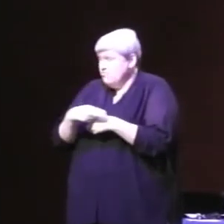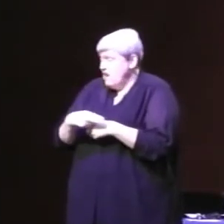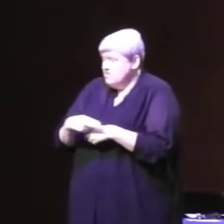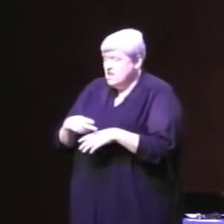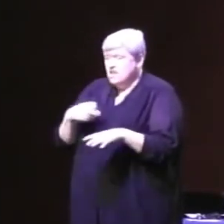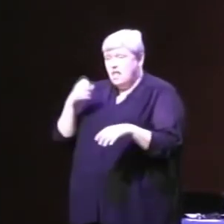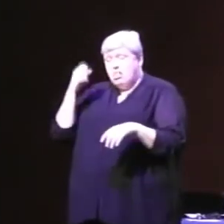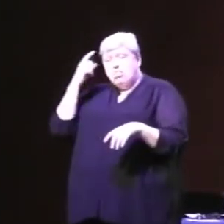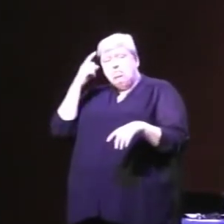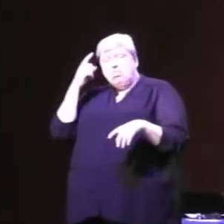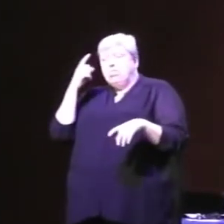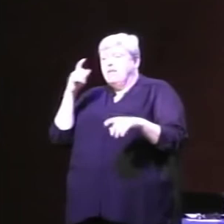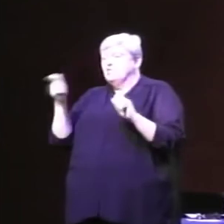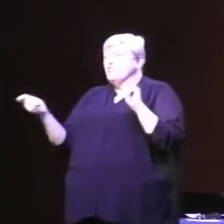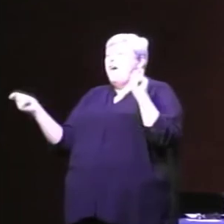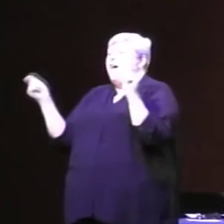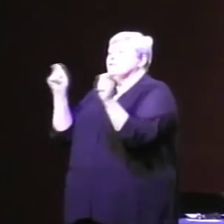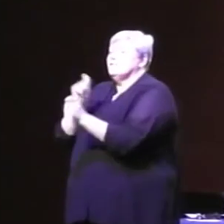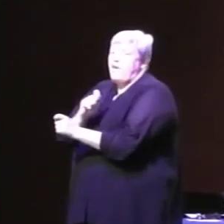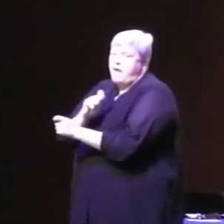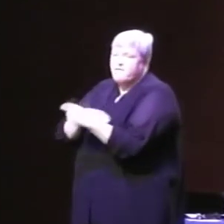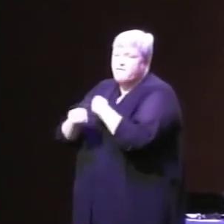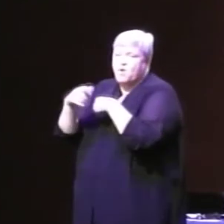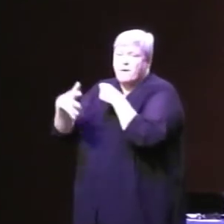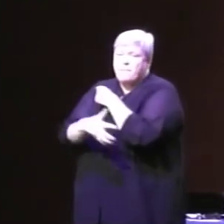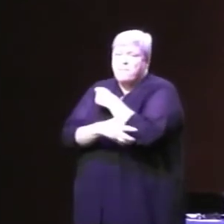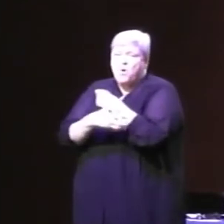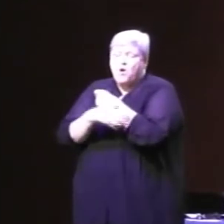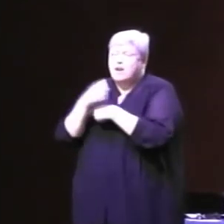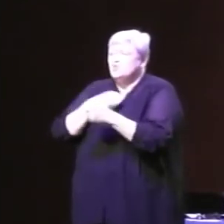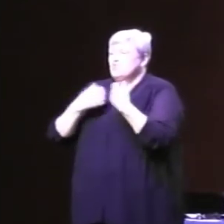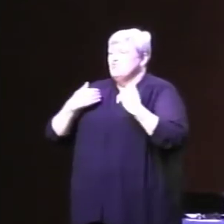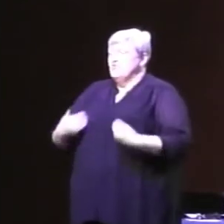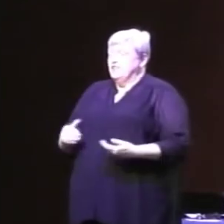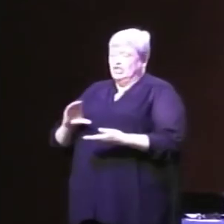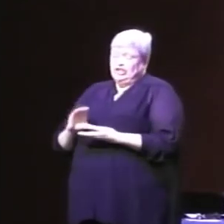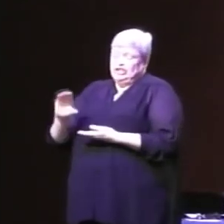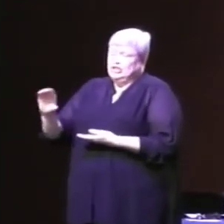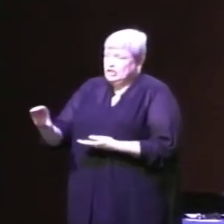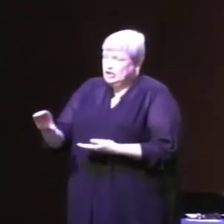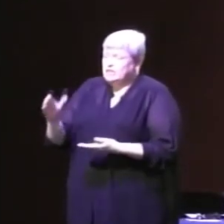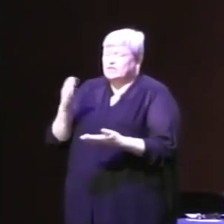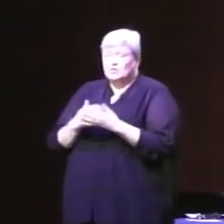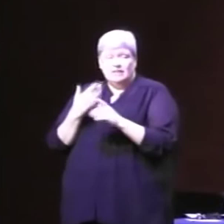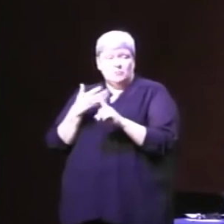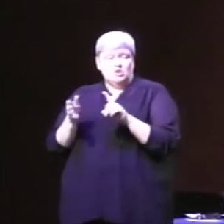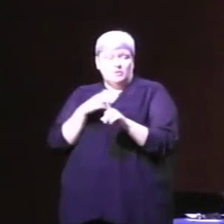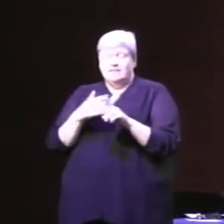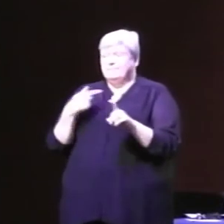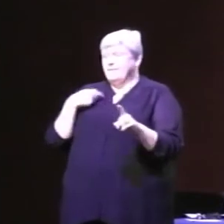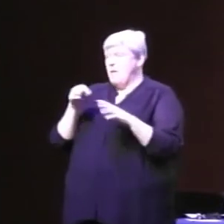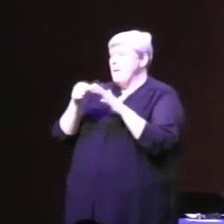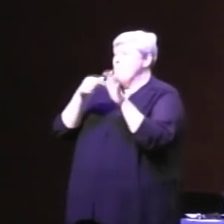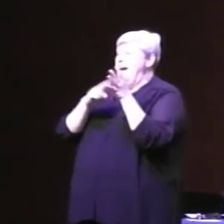ideological wheeze to transfer wealth from the poor to the rich must surely be dissuaded of such a belief since the release of the Panama Papers,